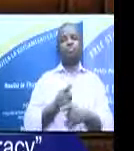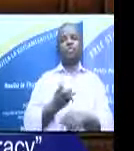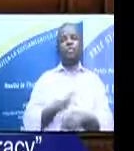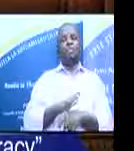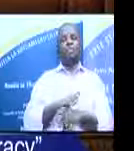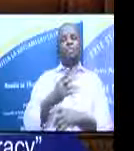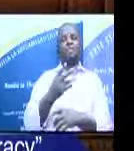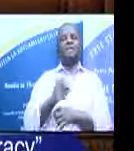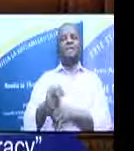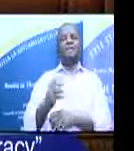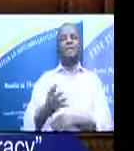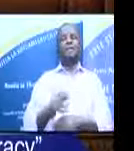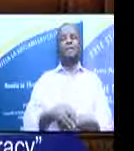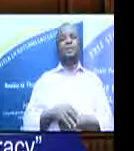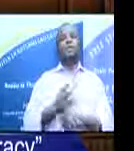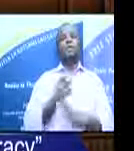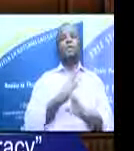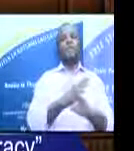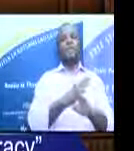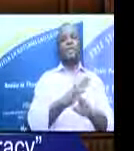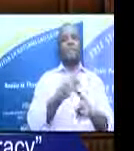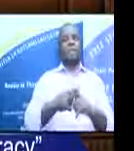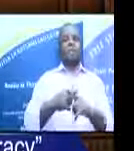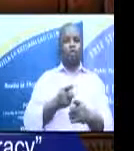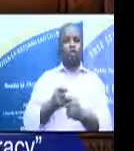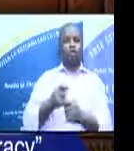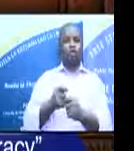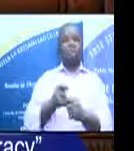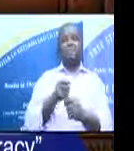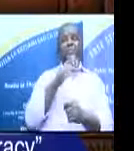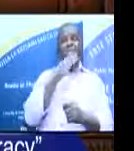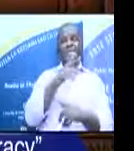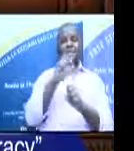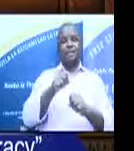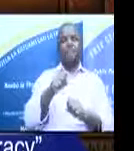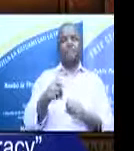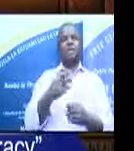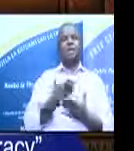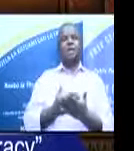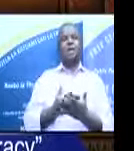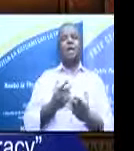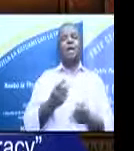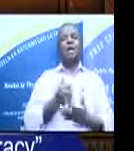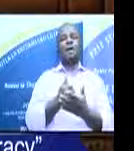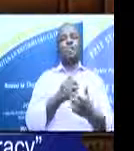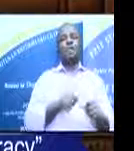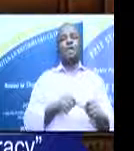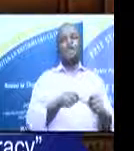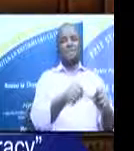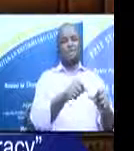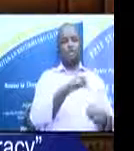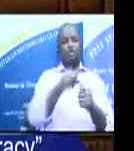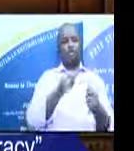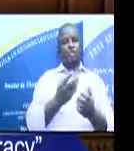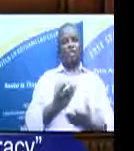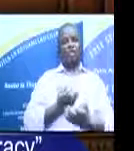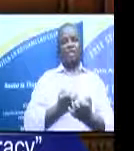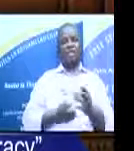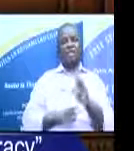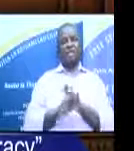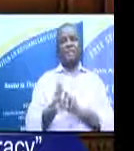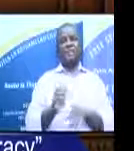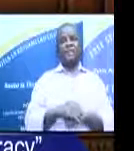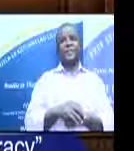diseases prevention and control as an integral part of sustainable socio-economic development. Chronic